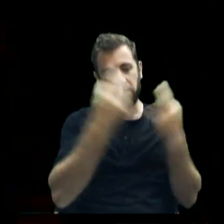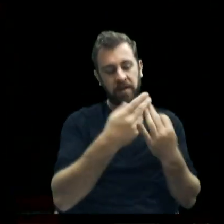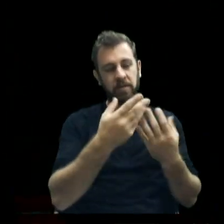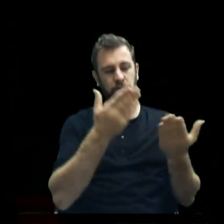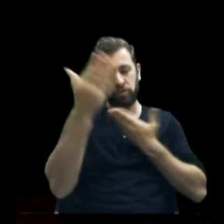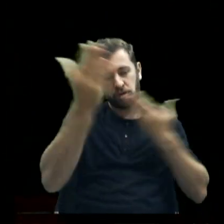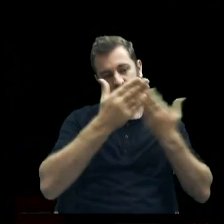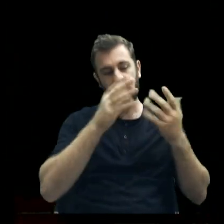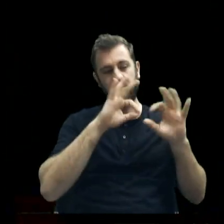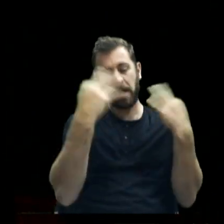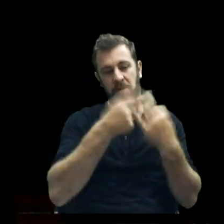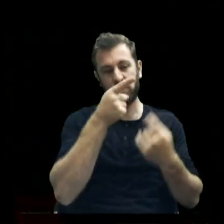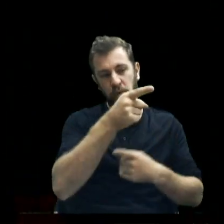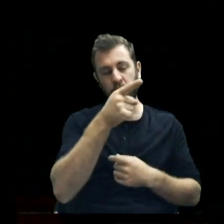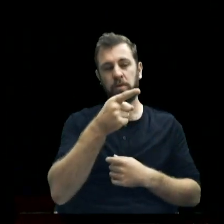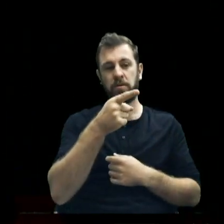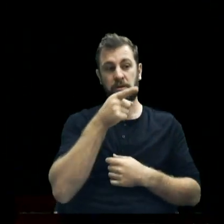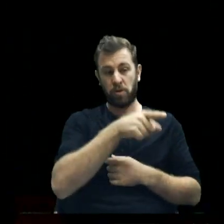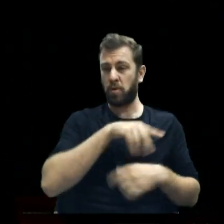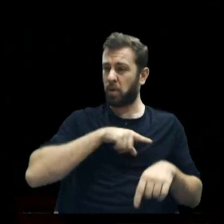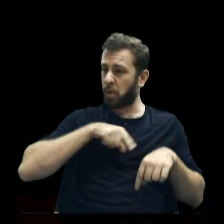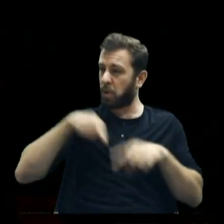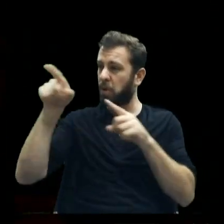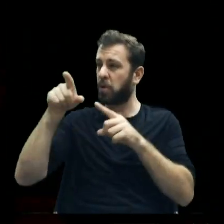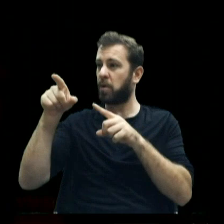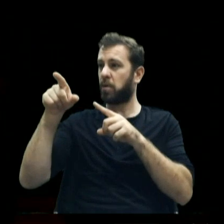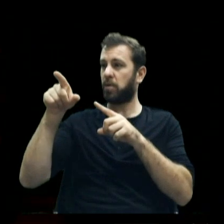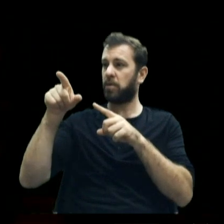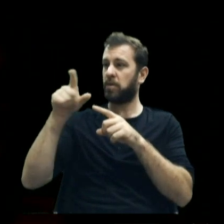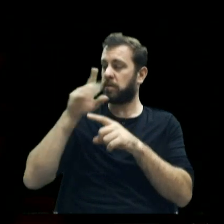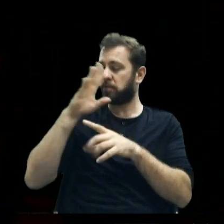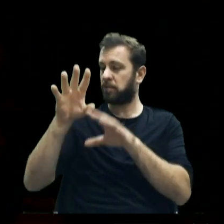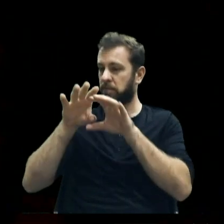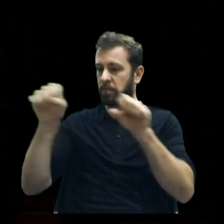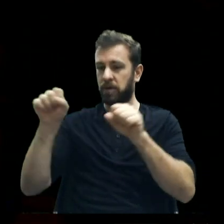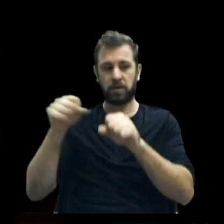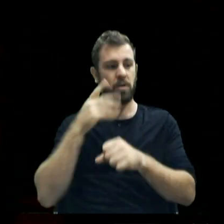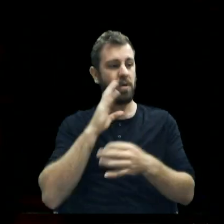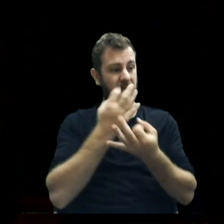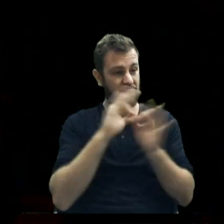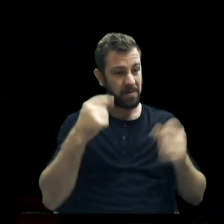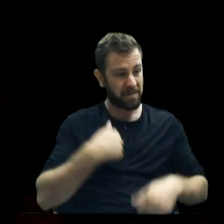I've served you and your family. Now that you're going to Hussein, you're going to free me.